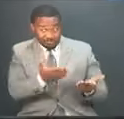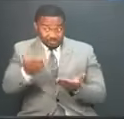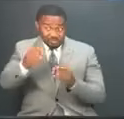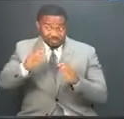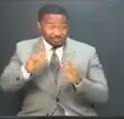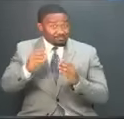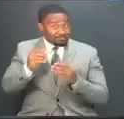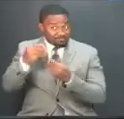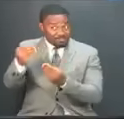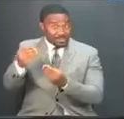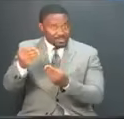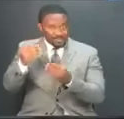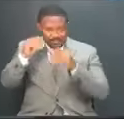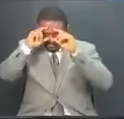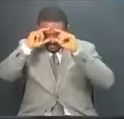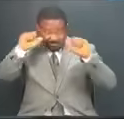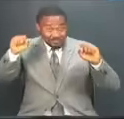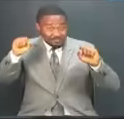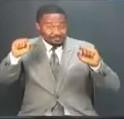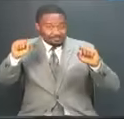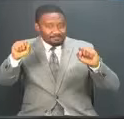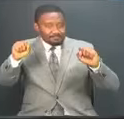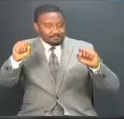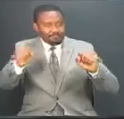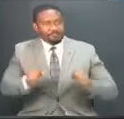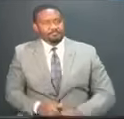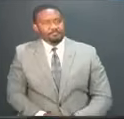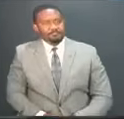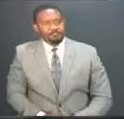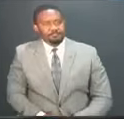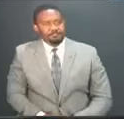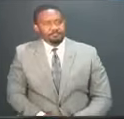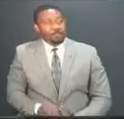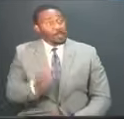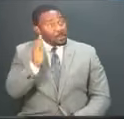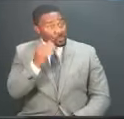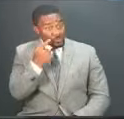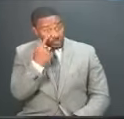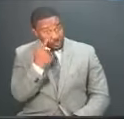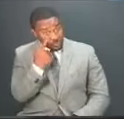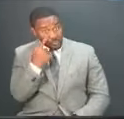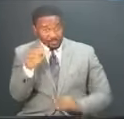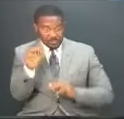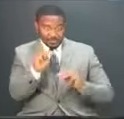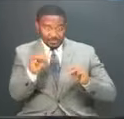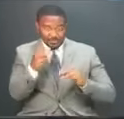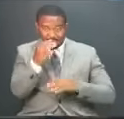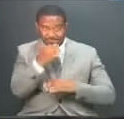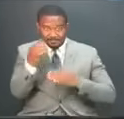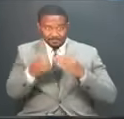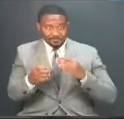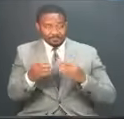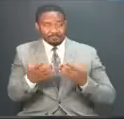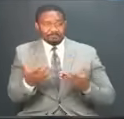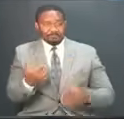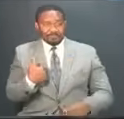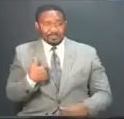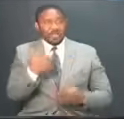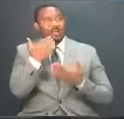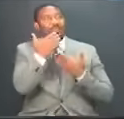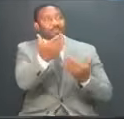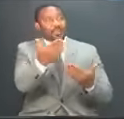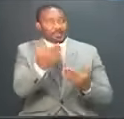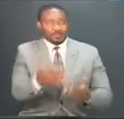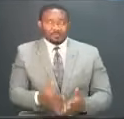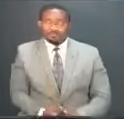report to His Excellency the President, we will see where the matter will end. Mr. Speaker, on that note, I thank you very